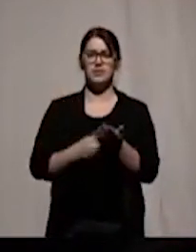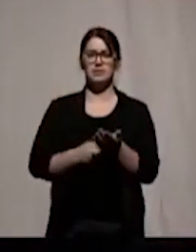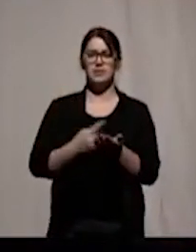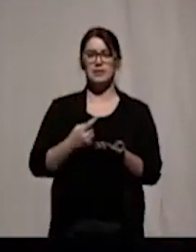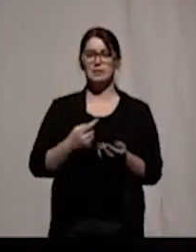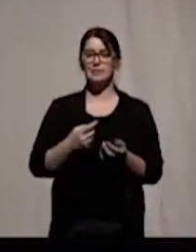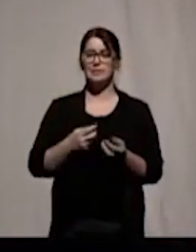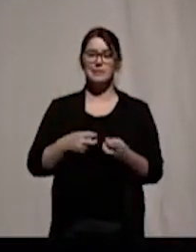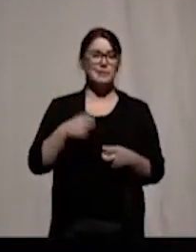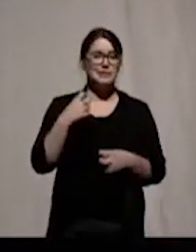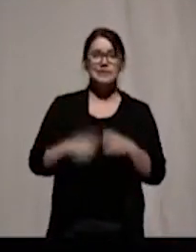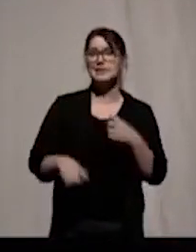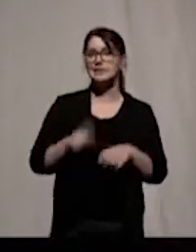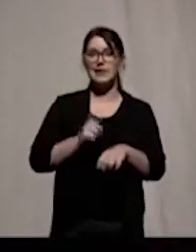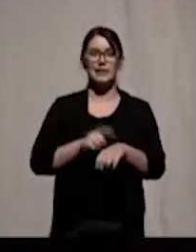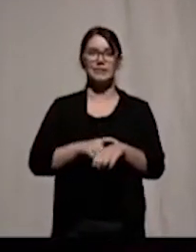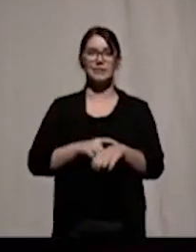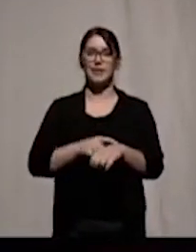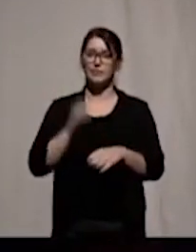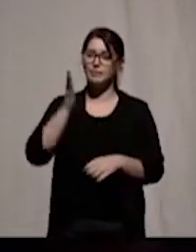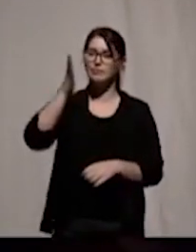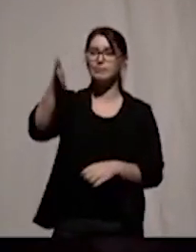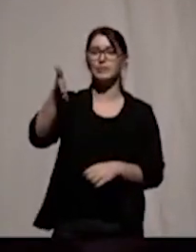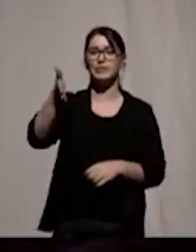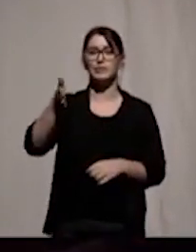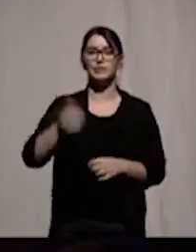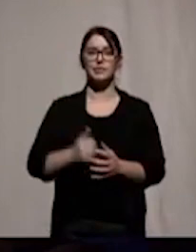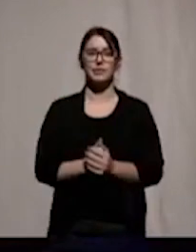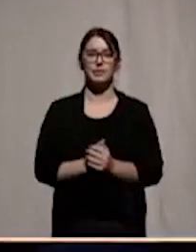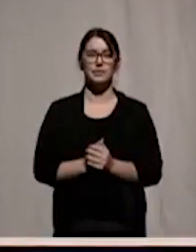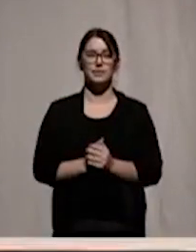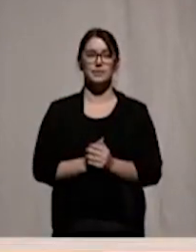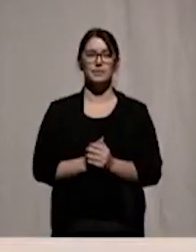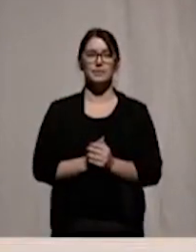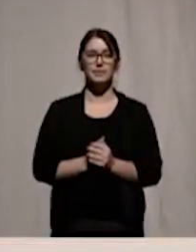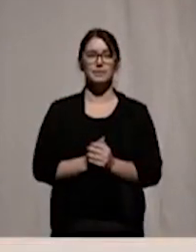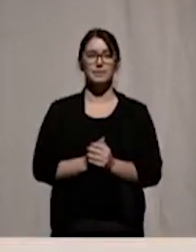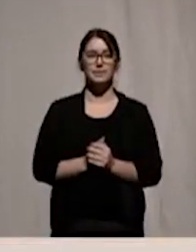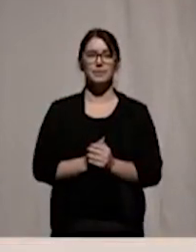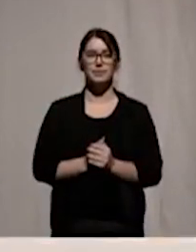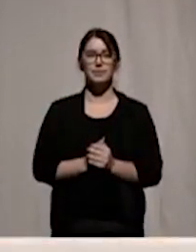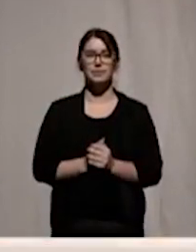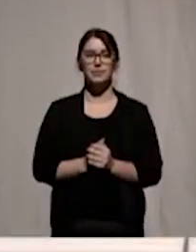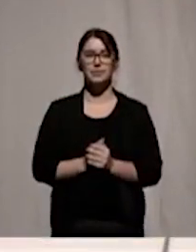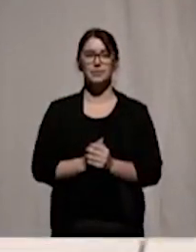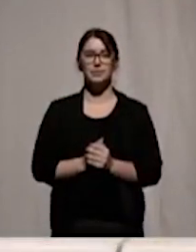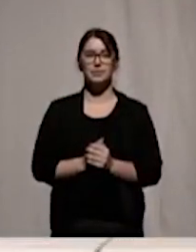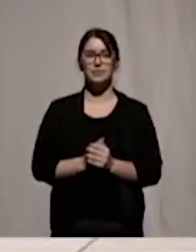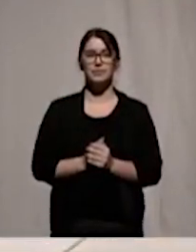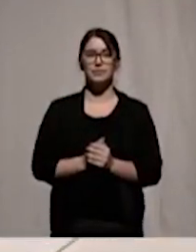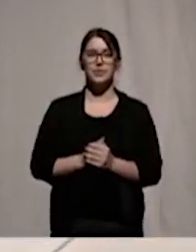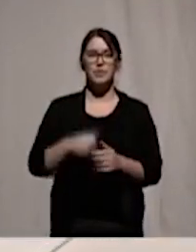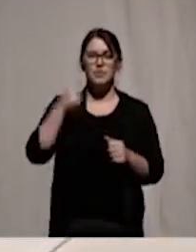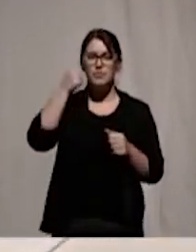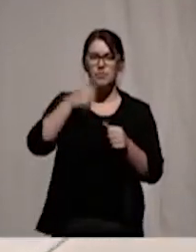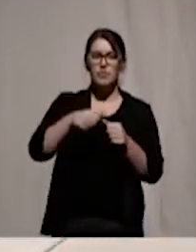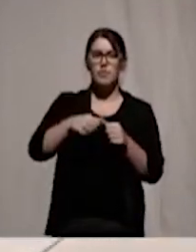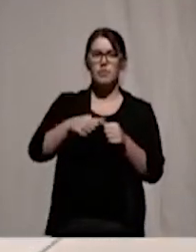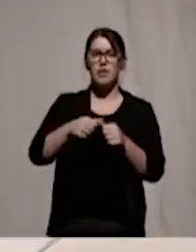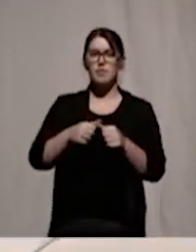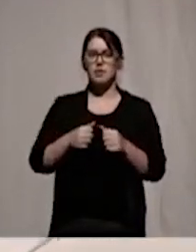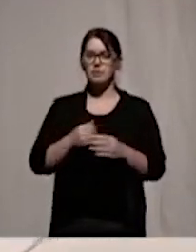times, so will you. But remember that protector feeling that overcame you on this day. This is how life will work from now on. This is your